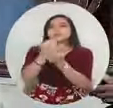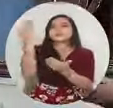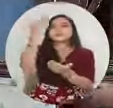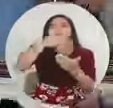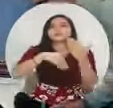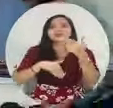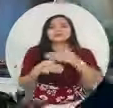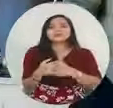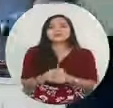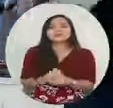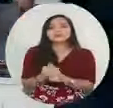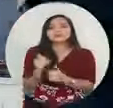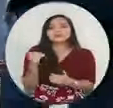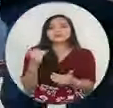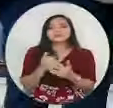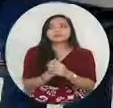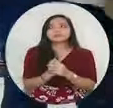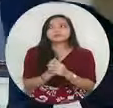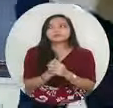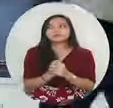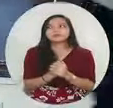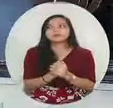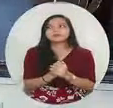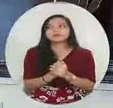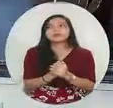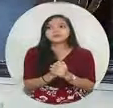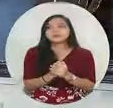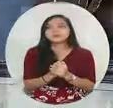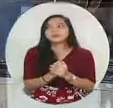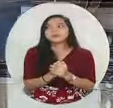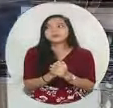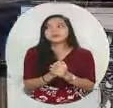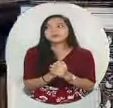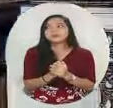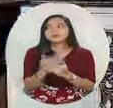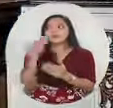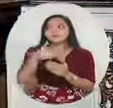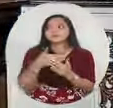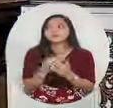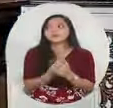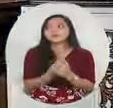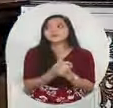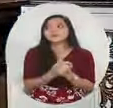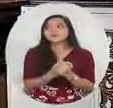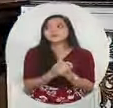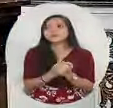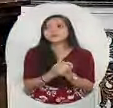Amen. The cross summarizes everything.